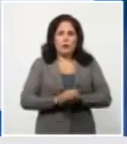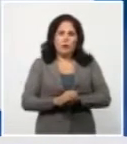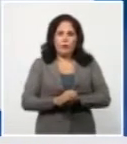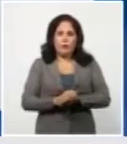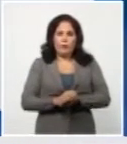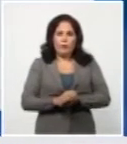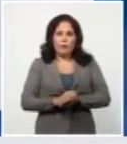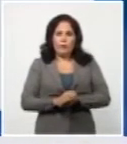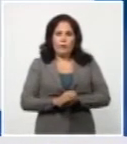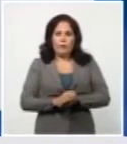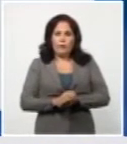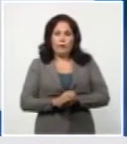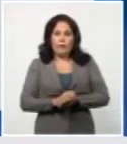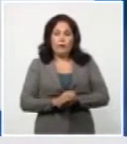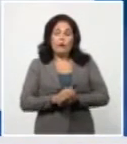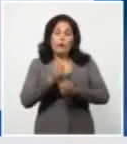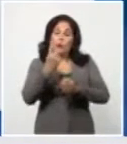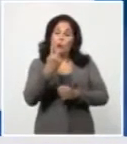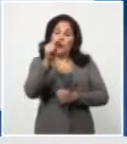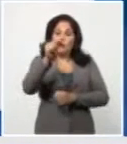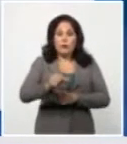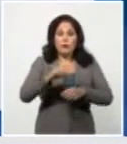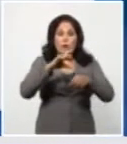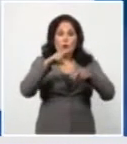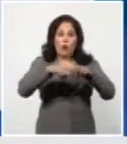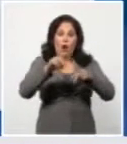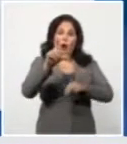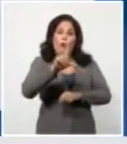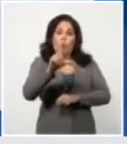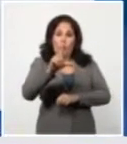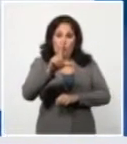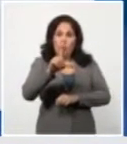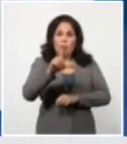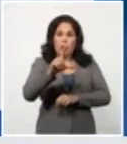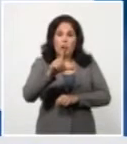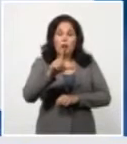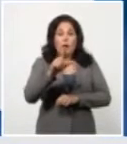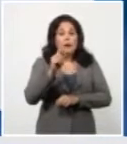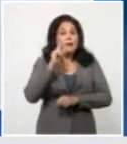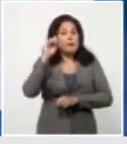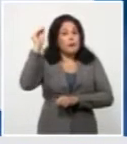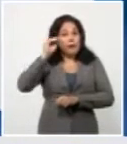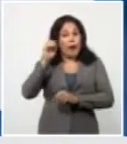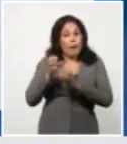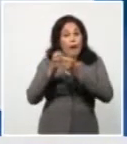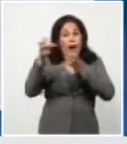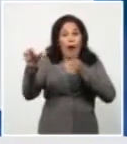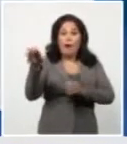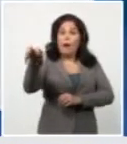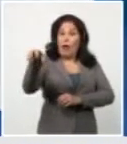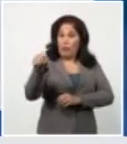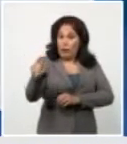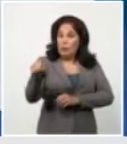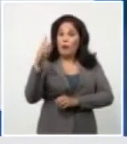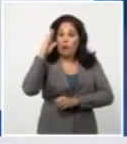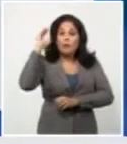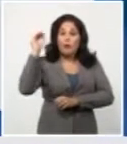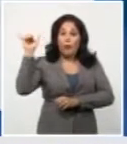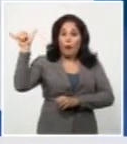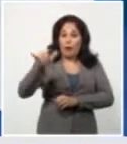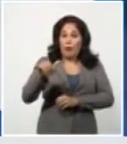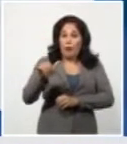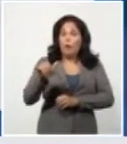see, the cases from Havana are distributed in 4 municipalities, and the case from Holguin,